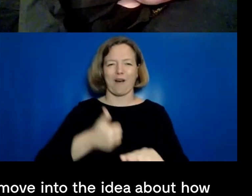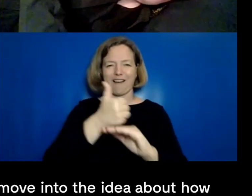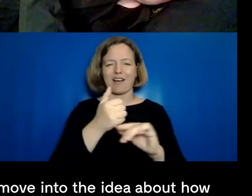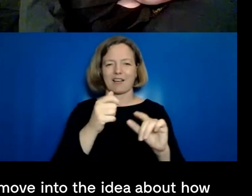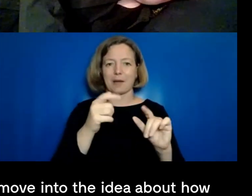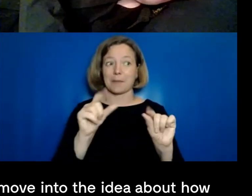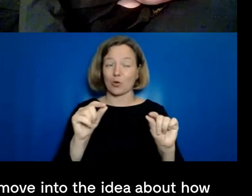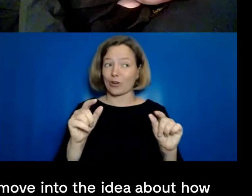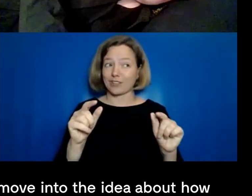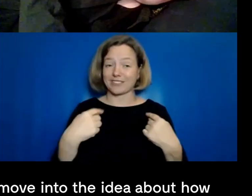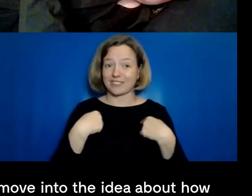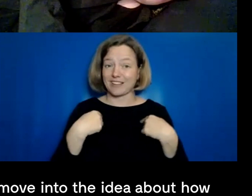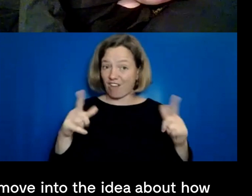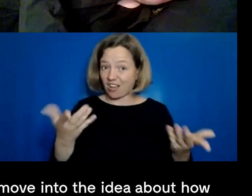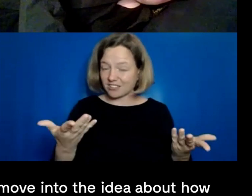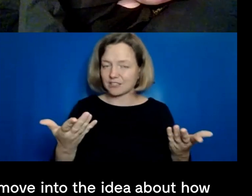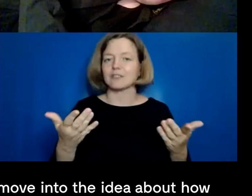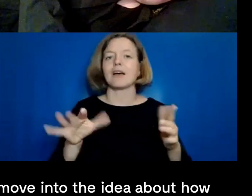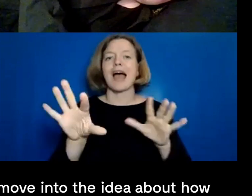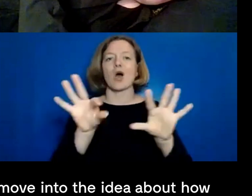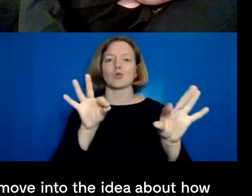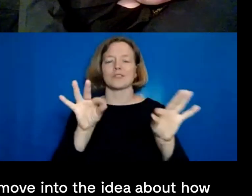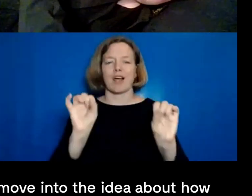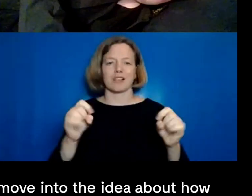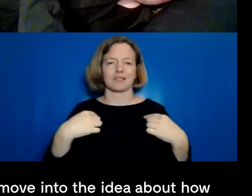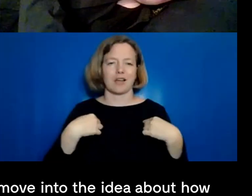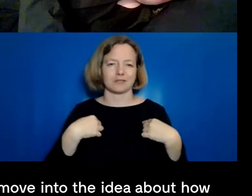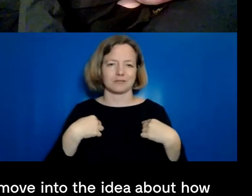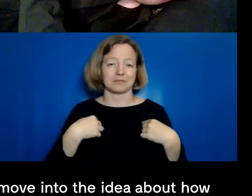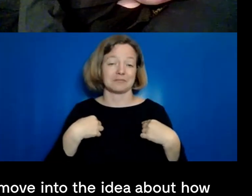So maybe we can move into our idea about